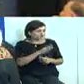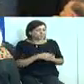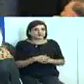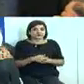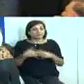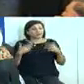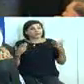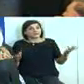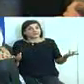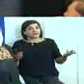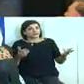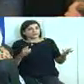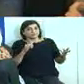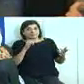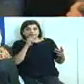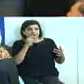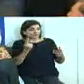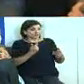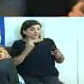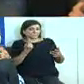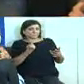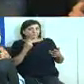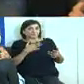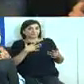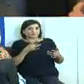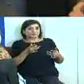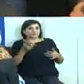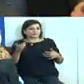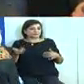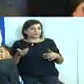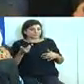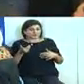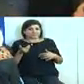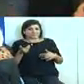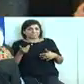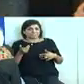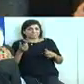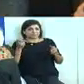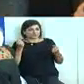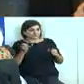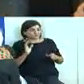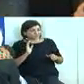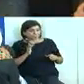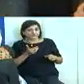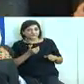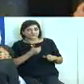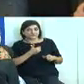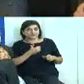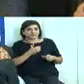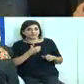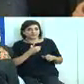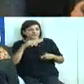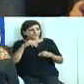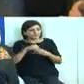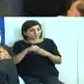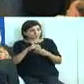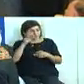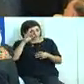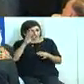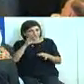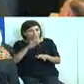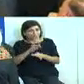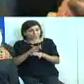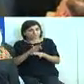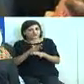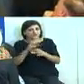Well, we're not all by ourselves. We would like to invite many of our interfaith leaders,